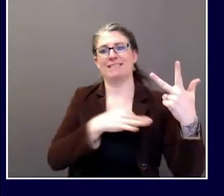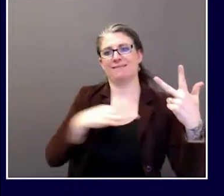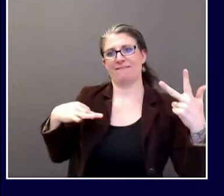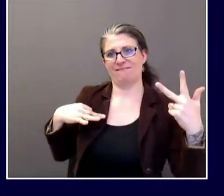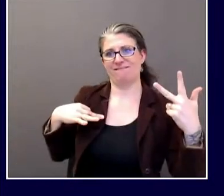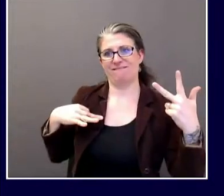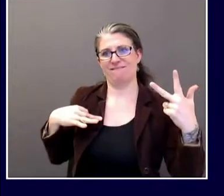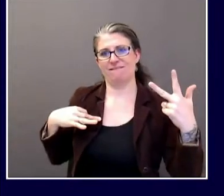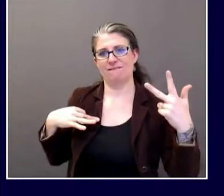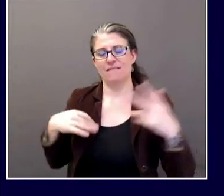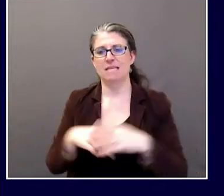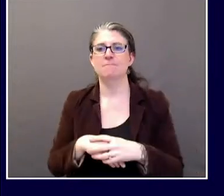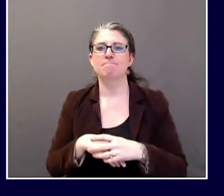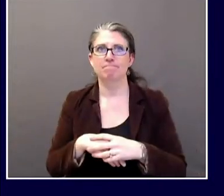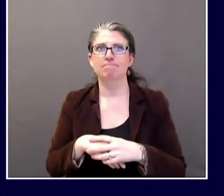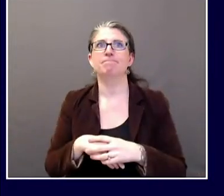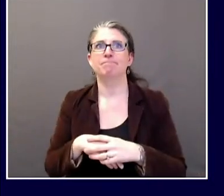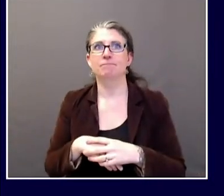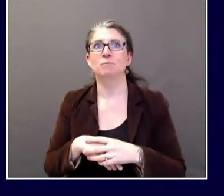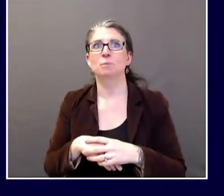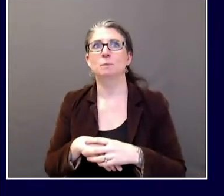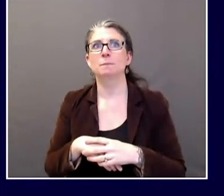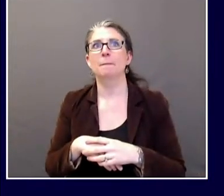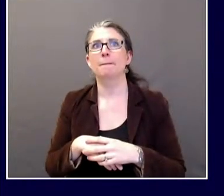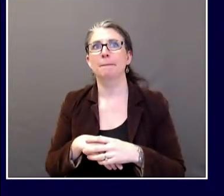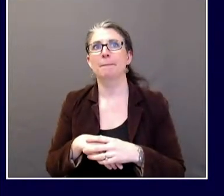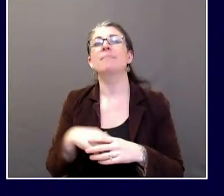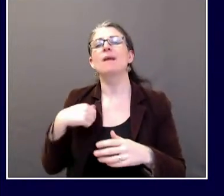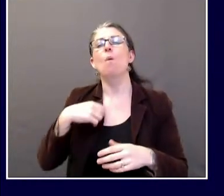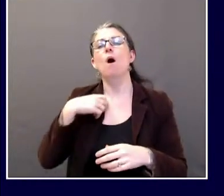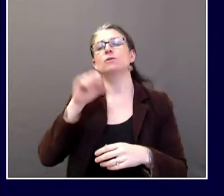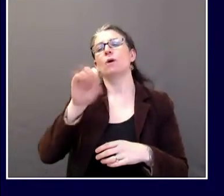are aware of 11 cases of COVID-19.